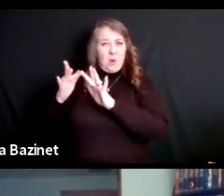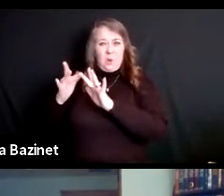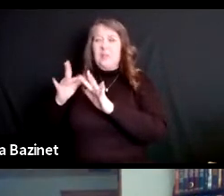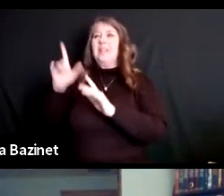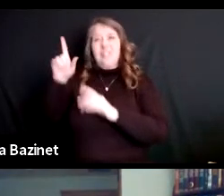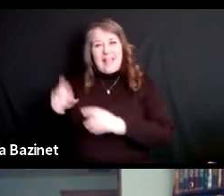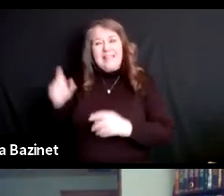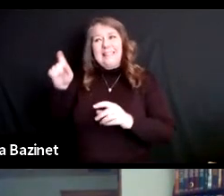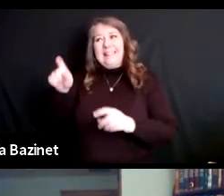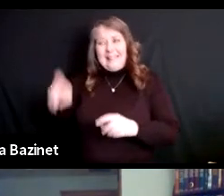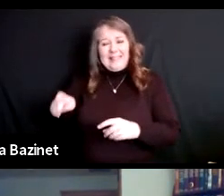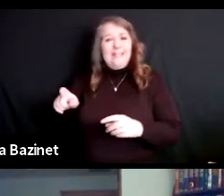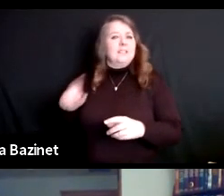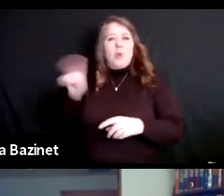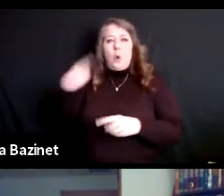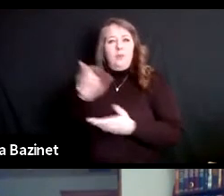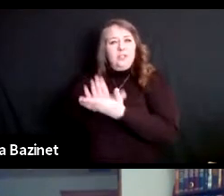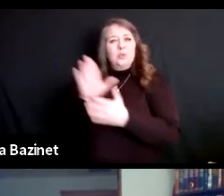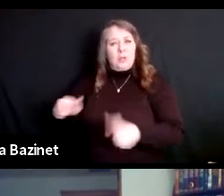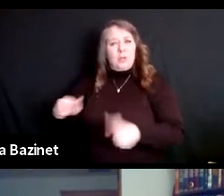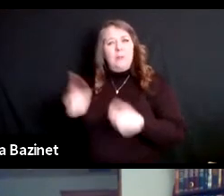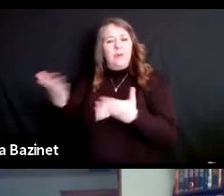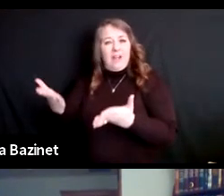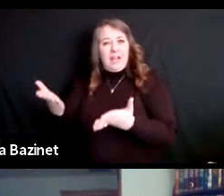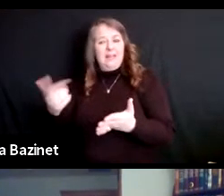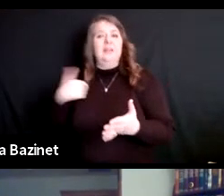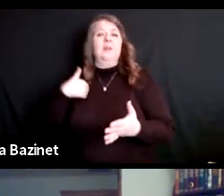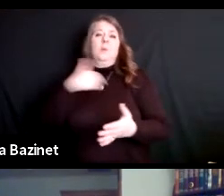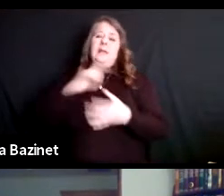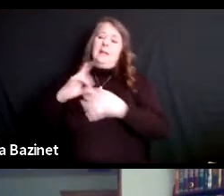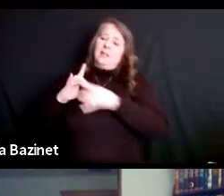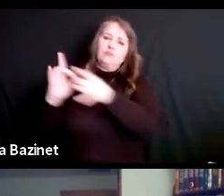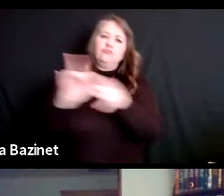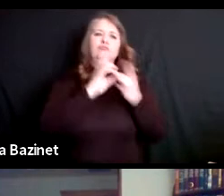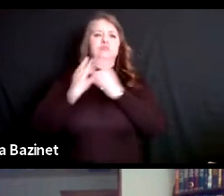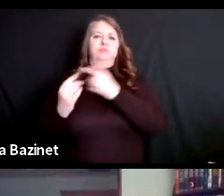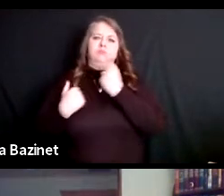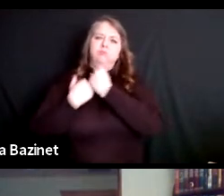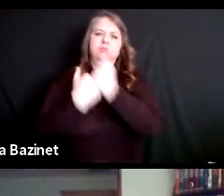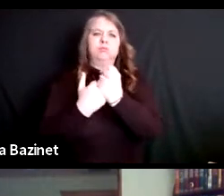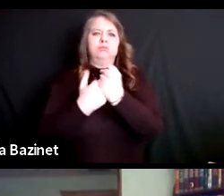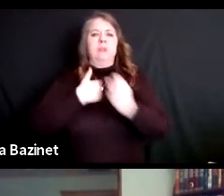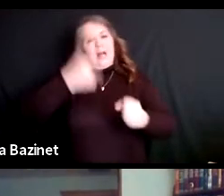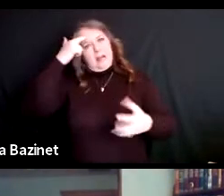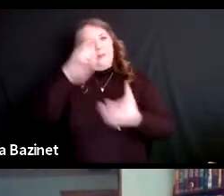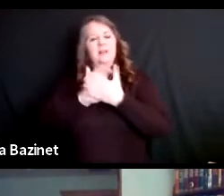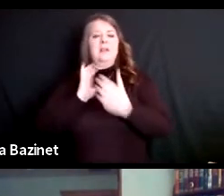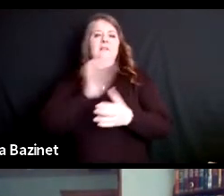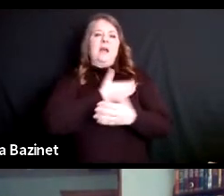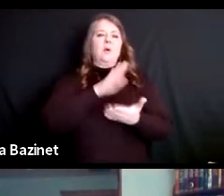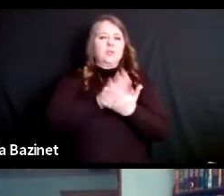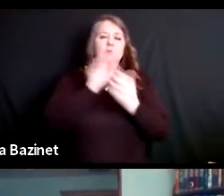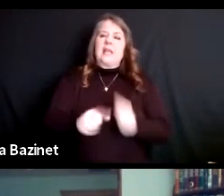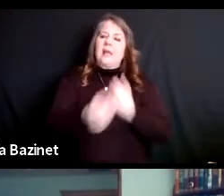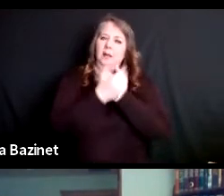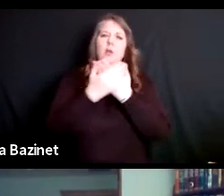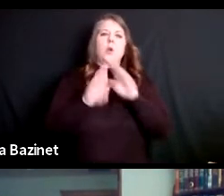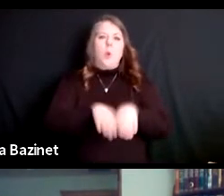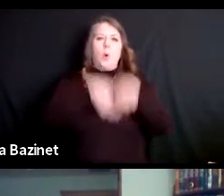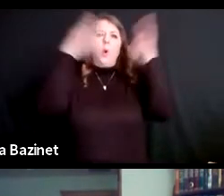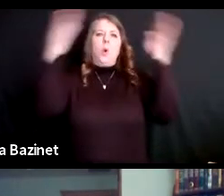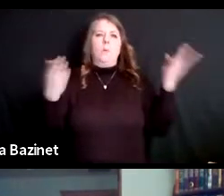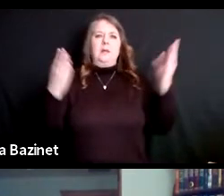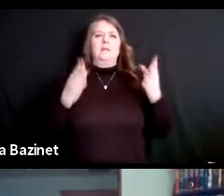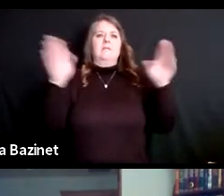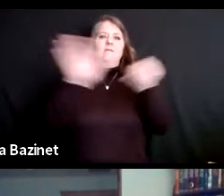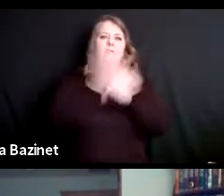together. And with that, I am uniting with you to stand strong, believe in our capabilities to open up all of our schools and support our parents so that no